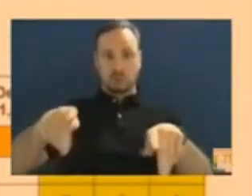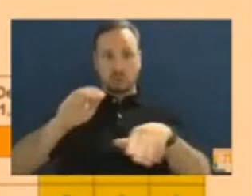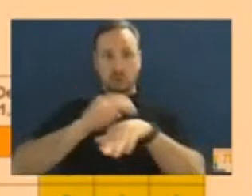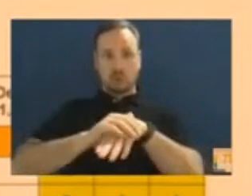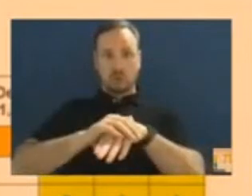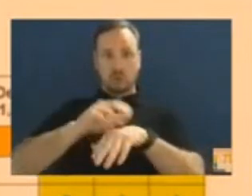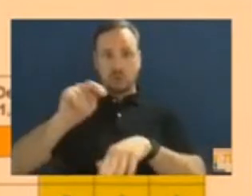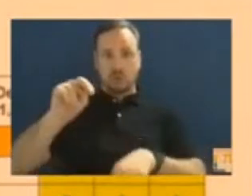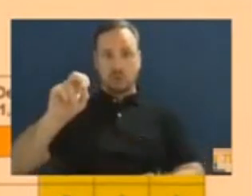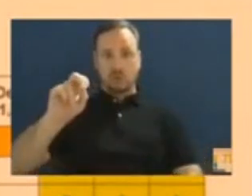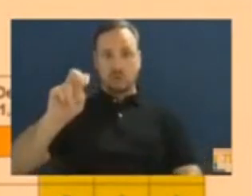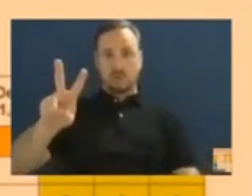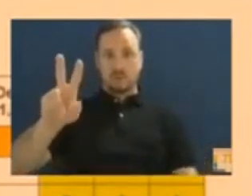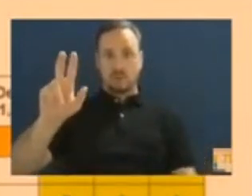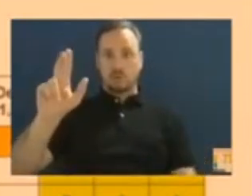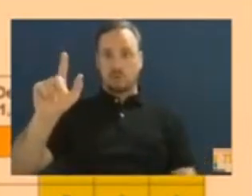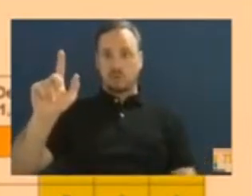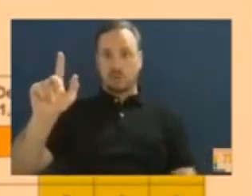the 23rd.